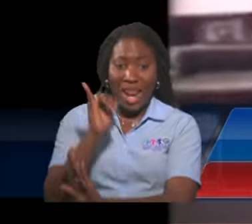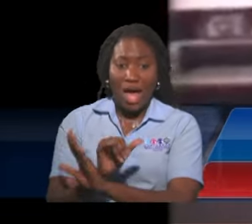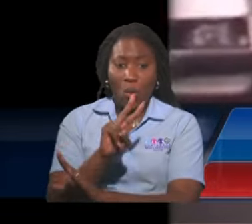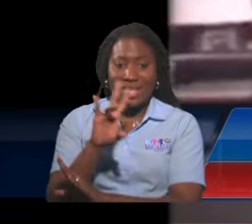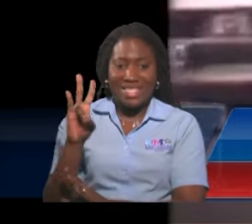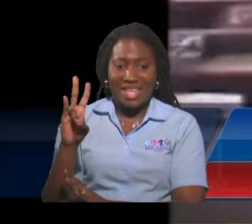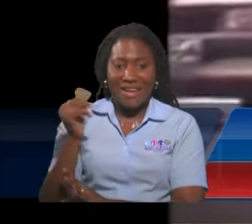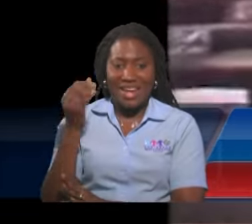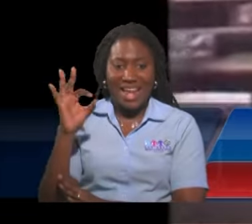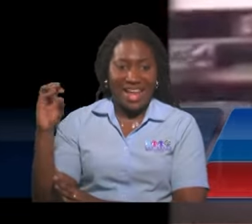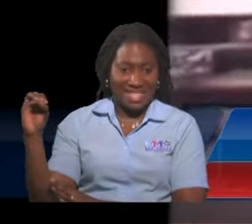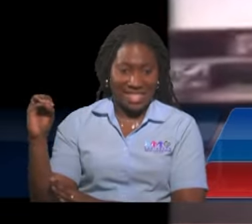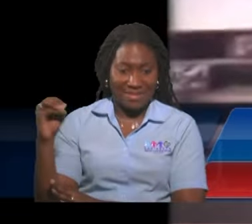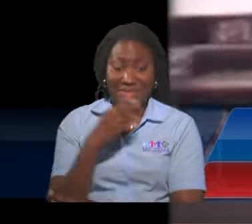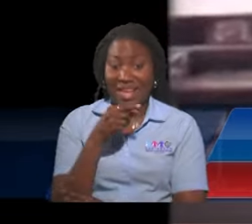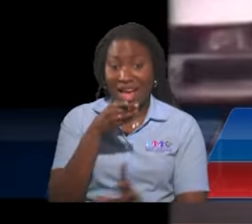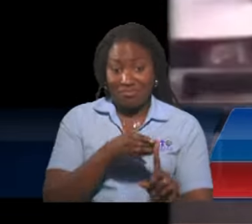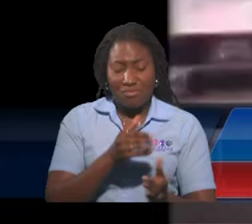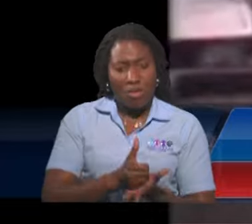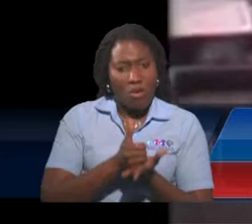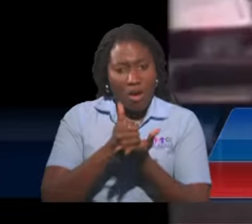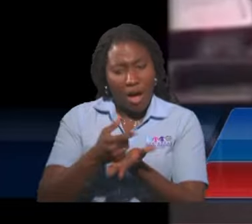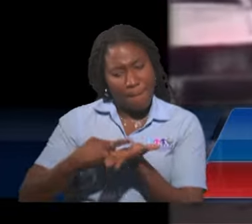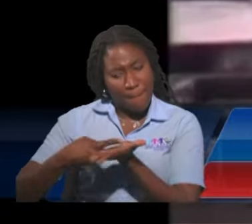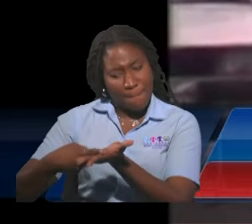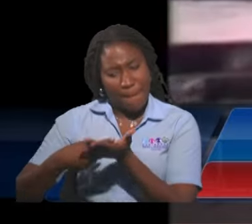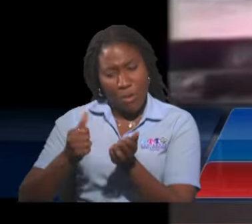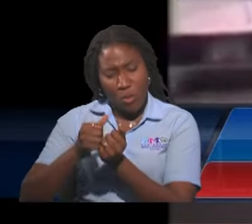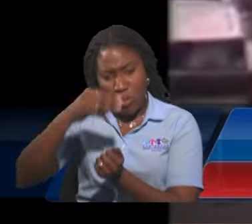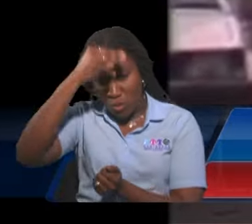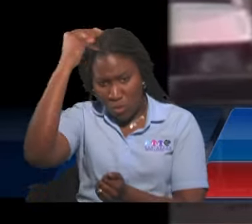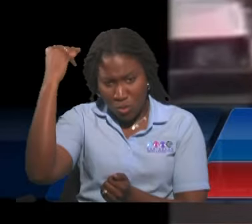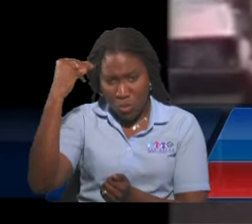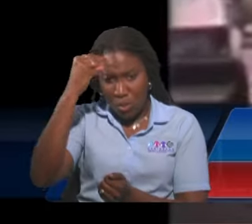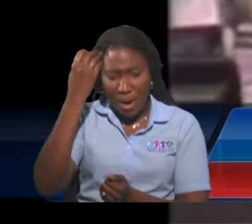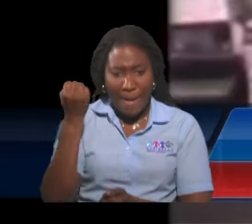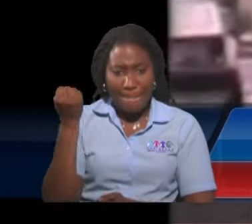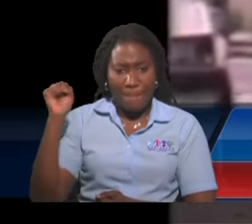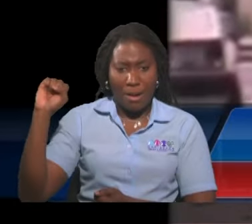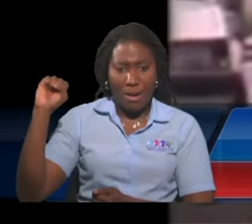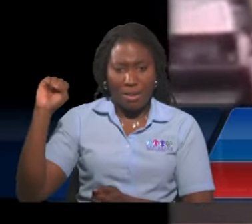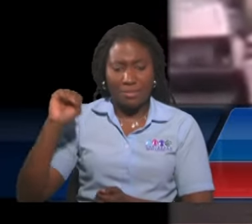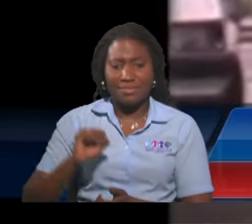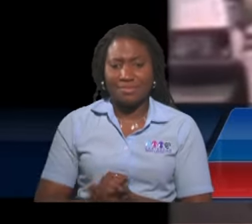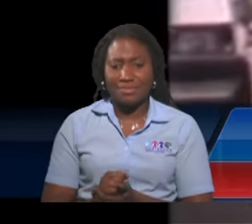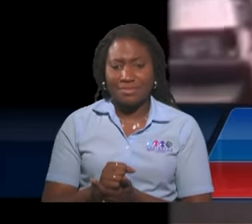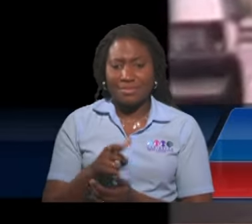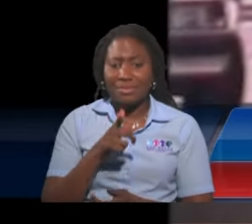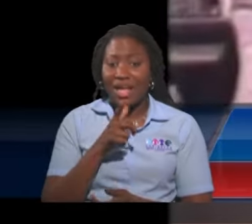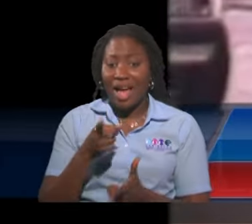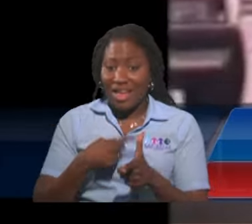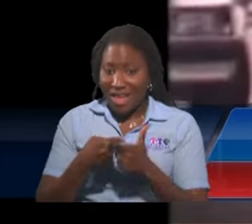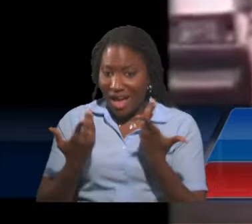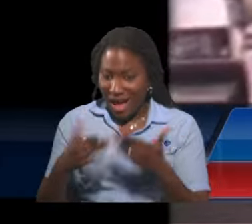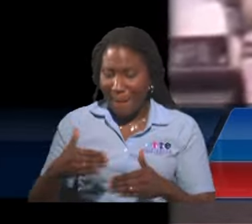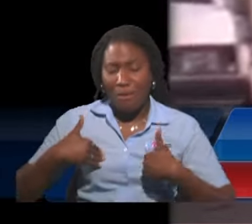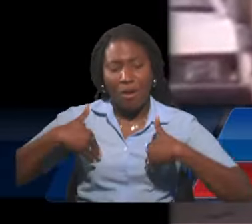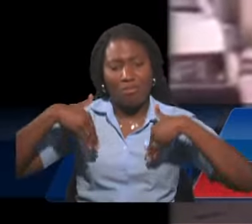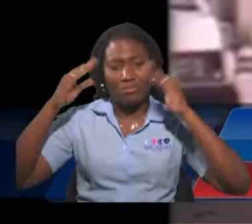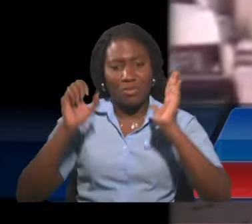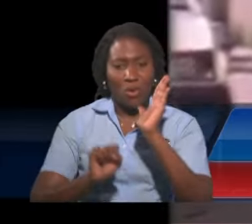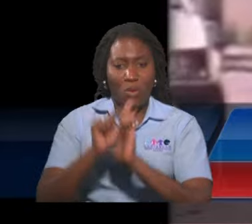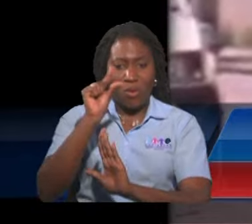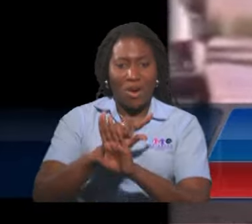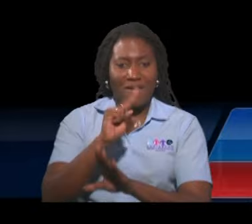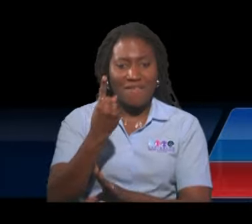27, 1990, and was instrumental in negotiations with the insurgents of the Jamaat-al-Muslimeen, which led to their surrender on